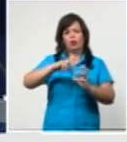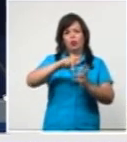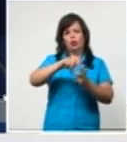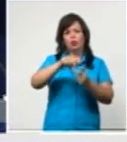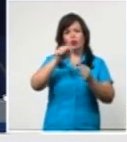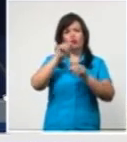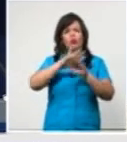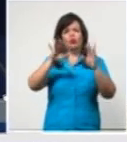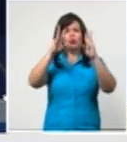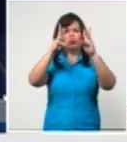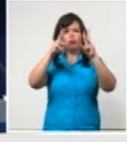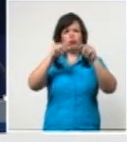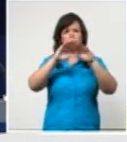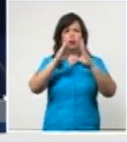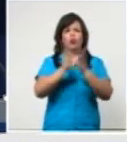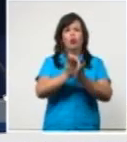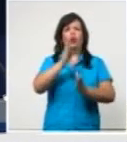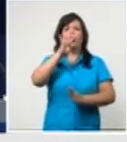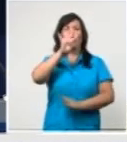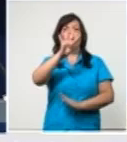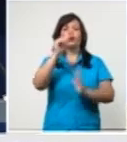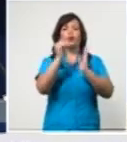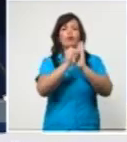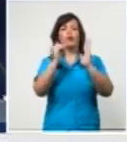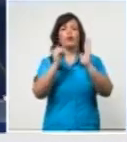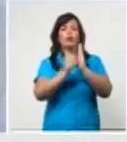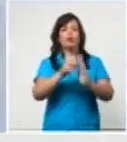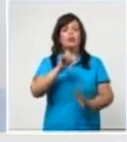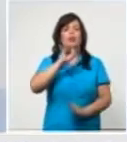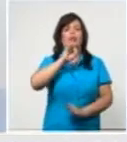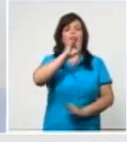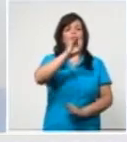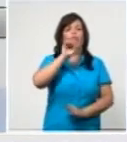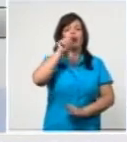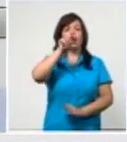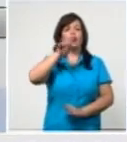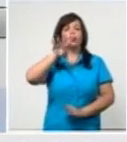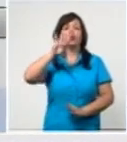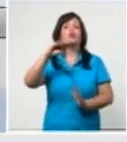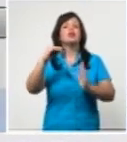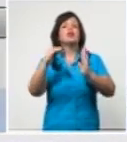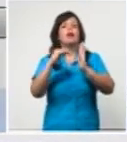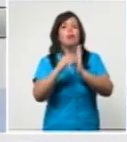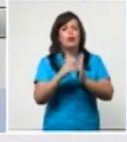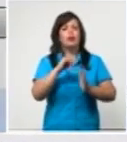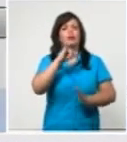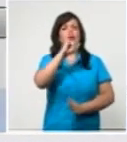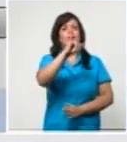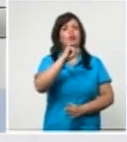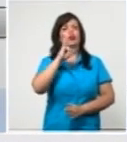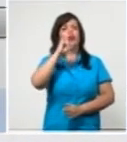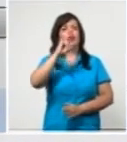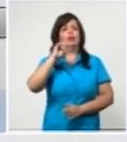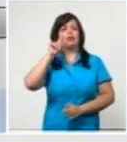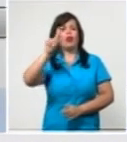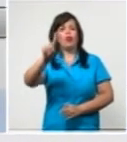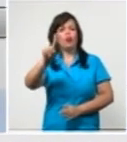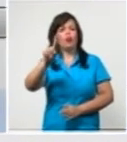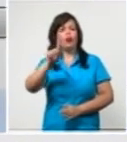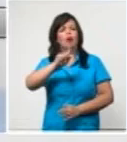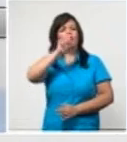50.18% of all cases confirmed in the world. In our region, 3,606 people